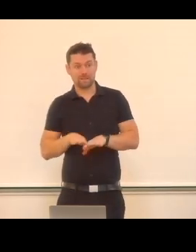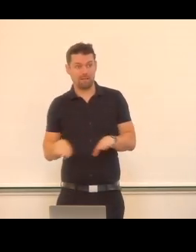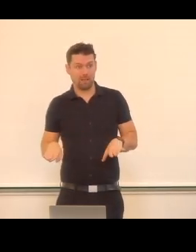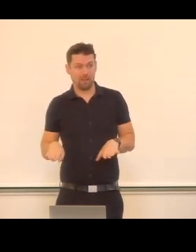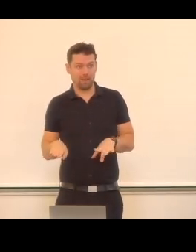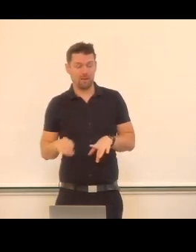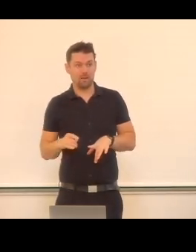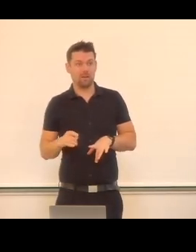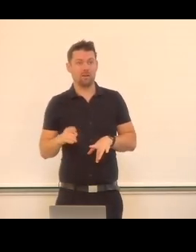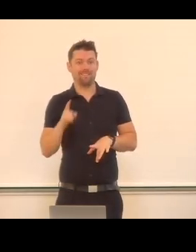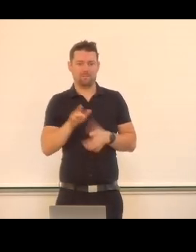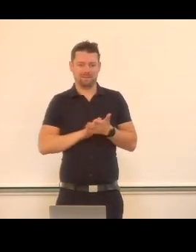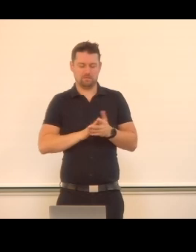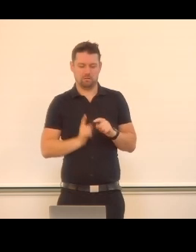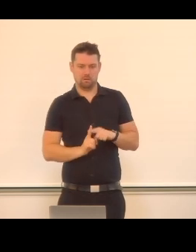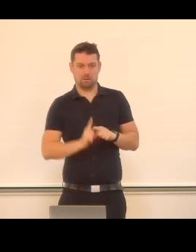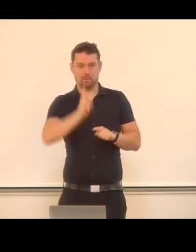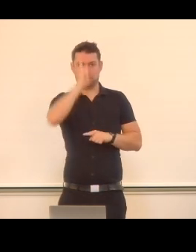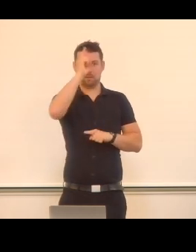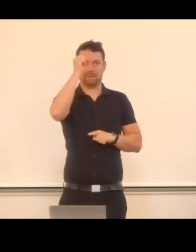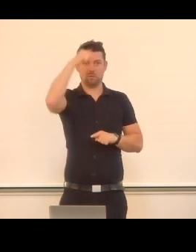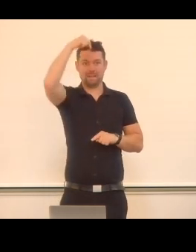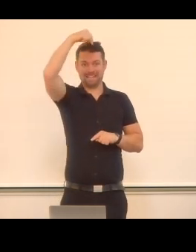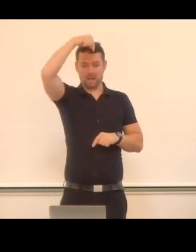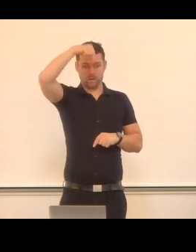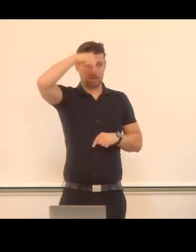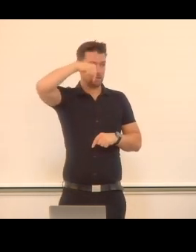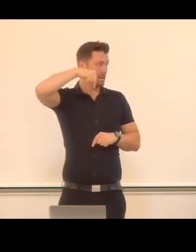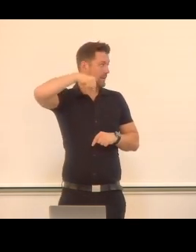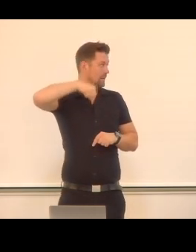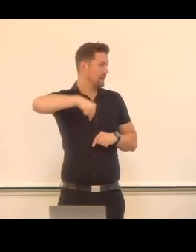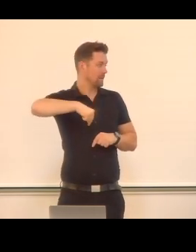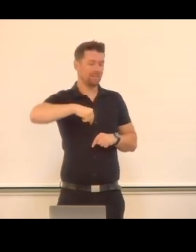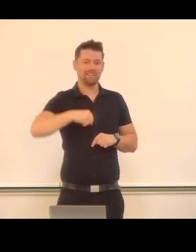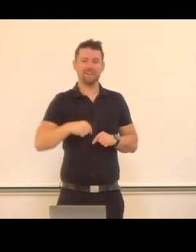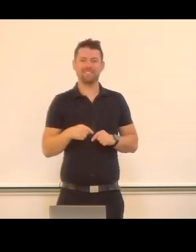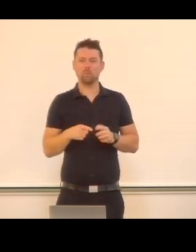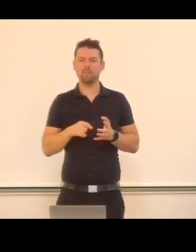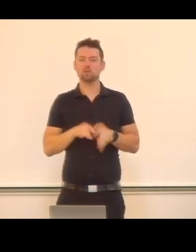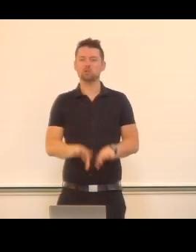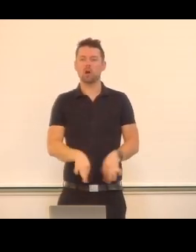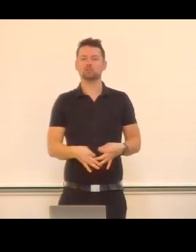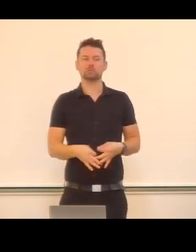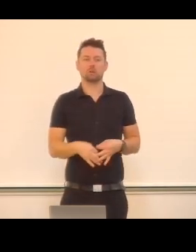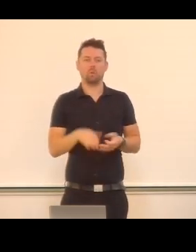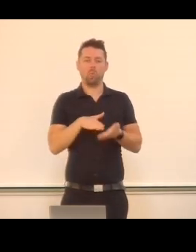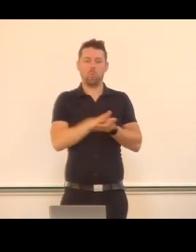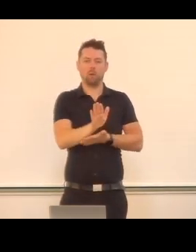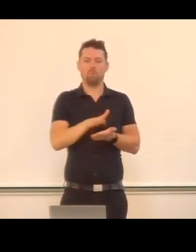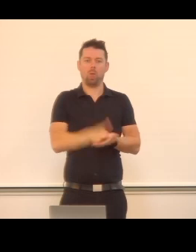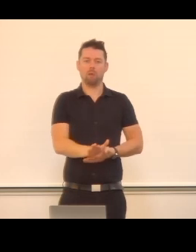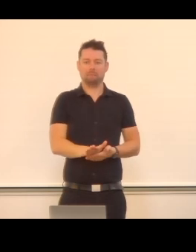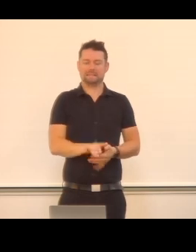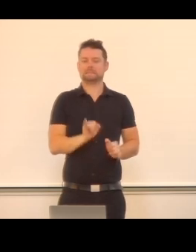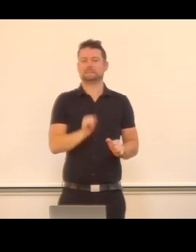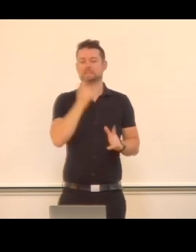quarters are 1.5 stories up, so you have to come down the ladder, and coming down in sock feet, you had to, be careful you didn't